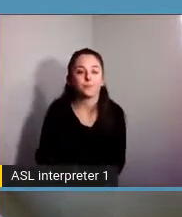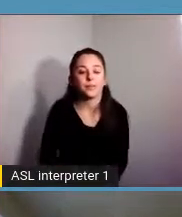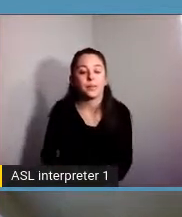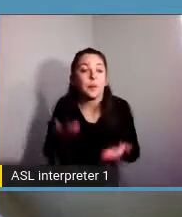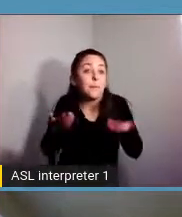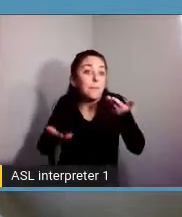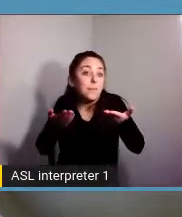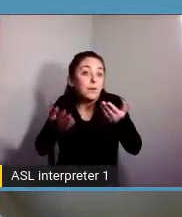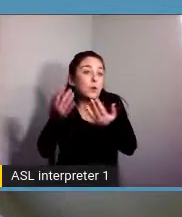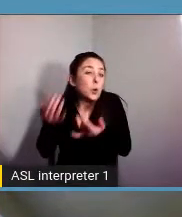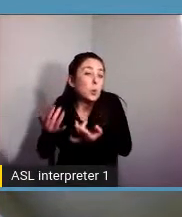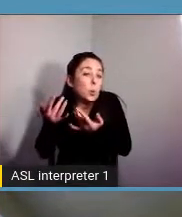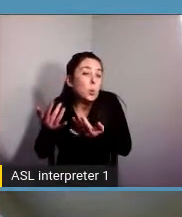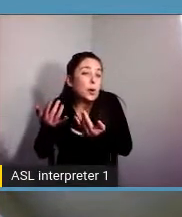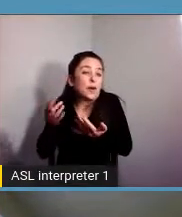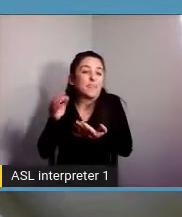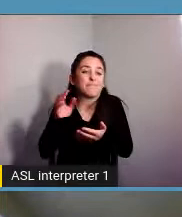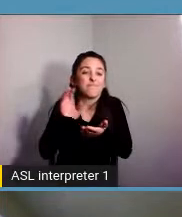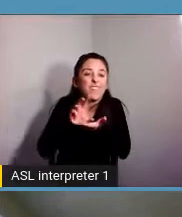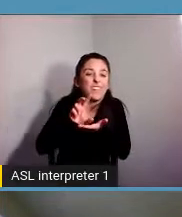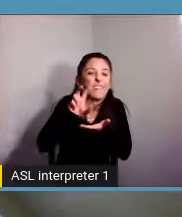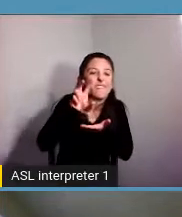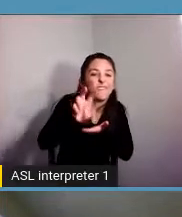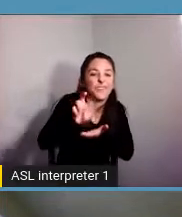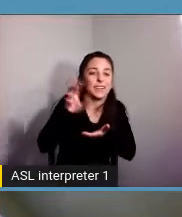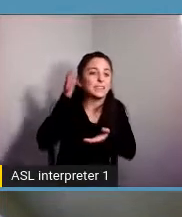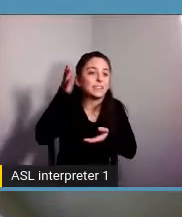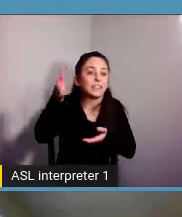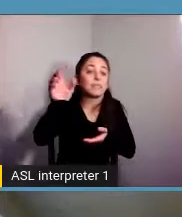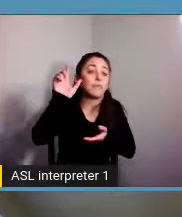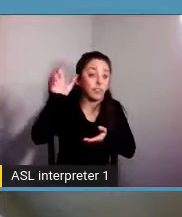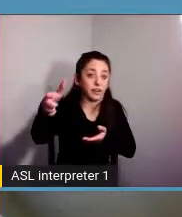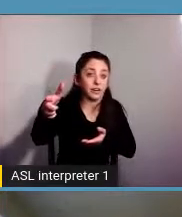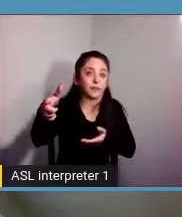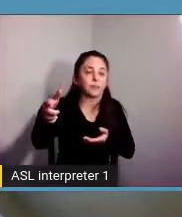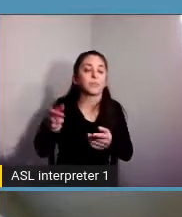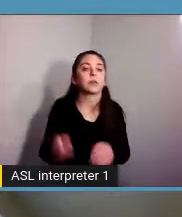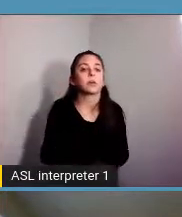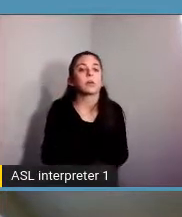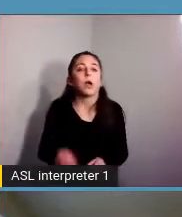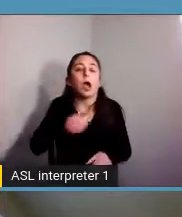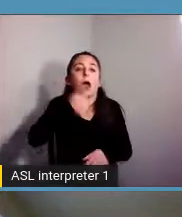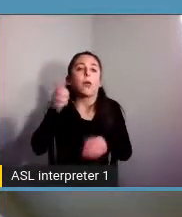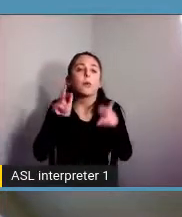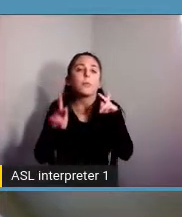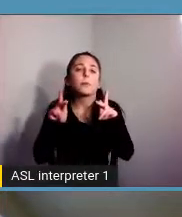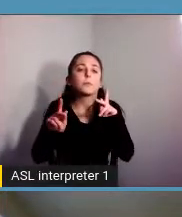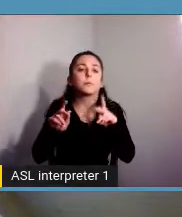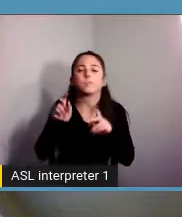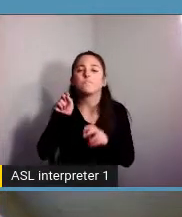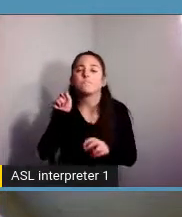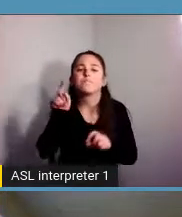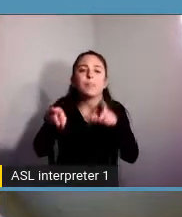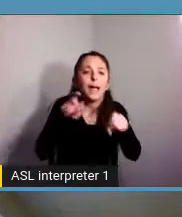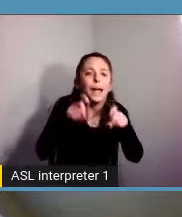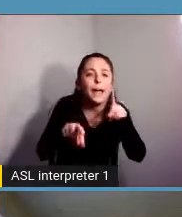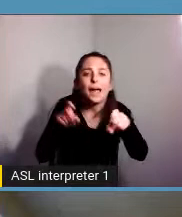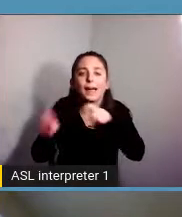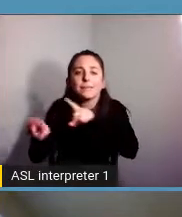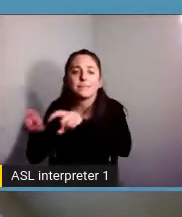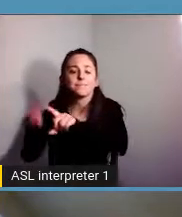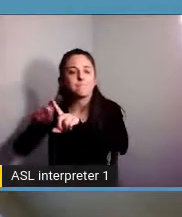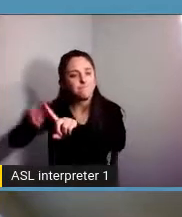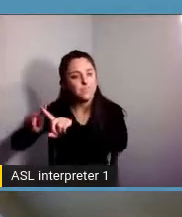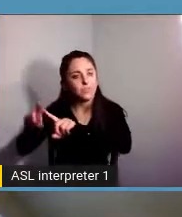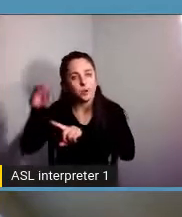wait. Be objective. Get opinions from different perspectives. And don't do it unless you know exactly who you're doing it